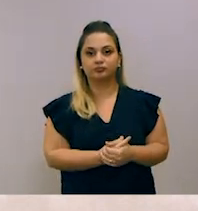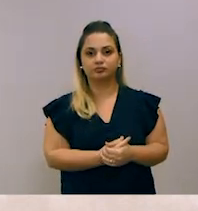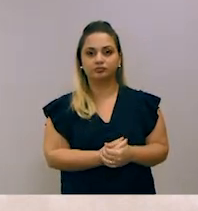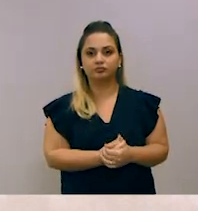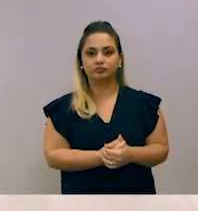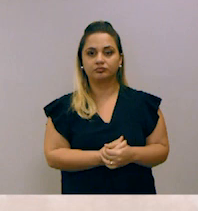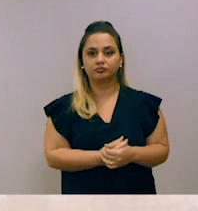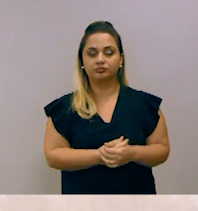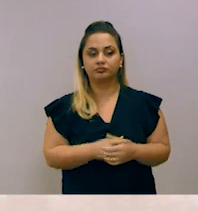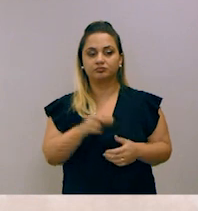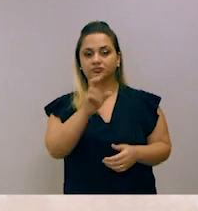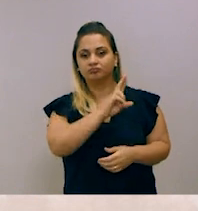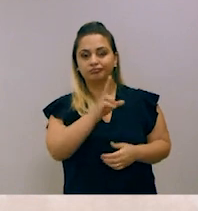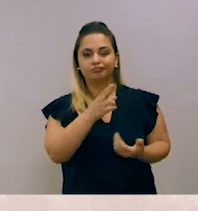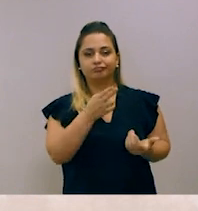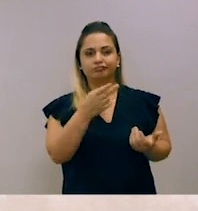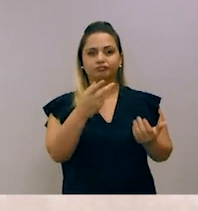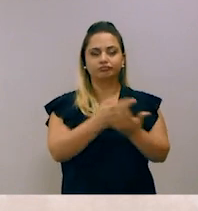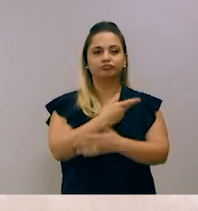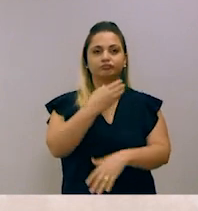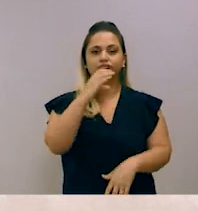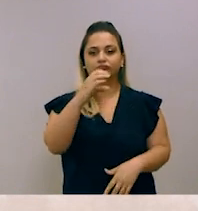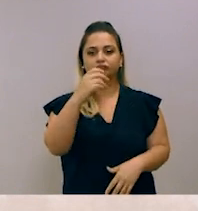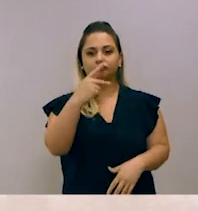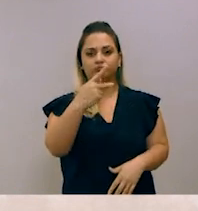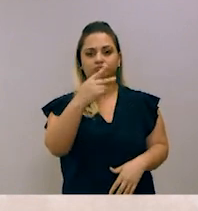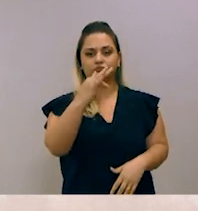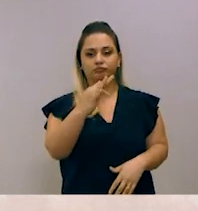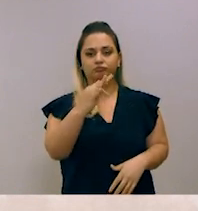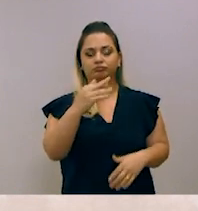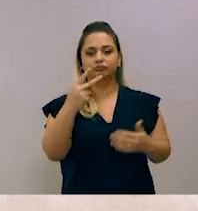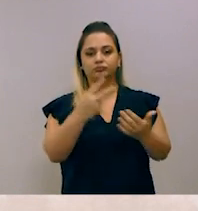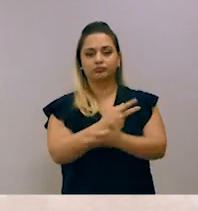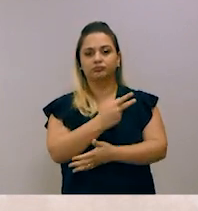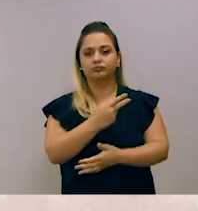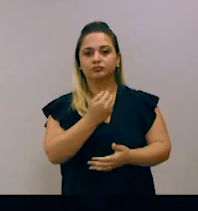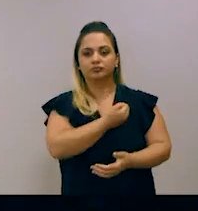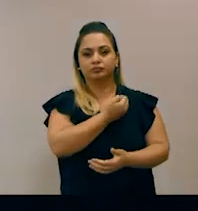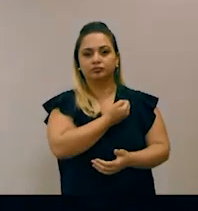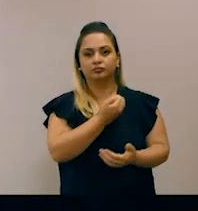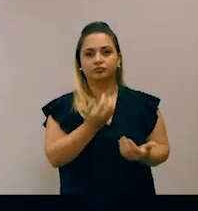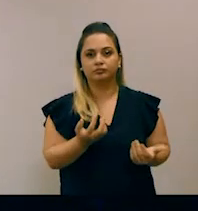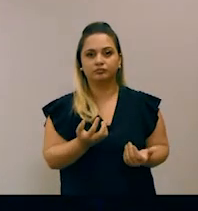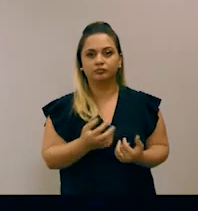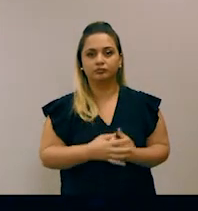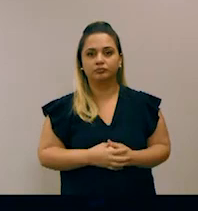in the name of the person, CPF, document number.